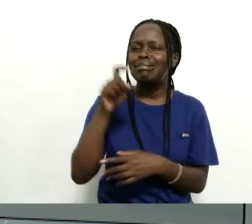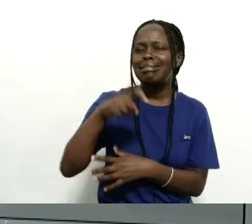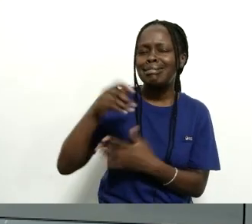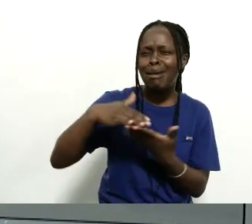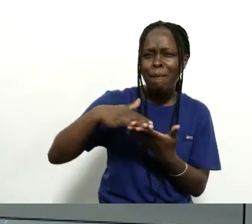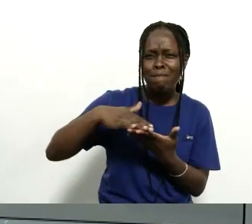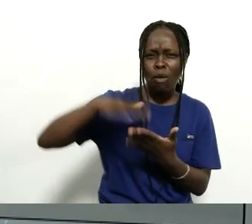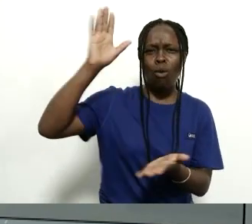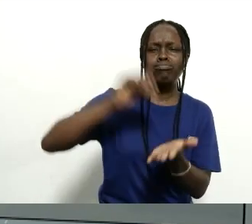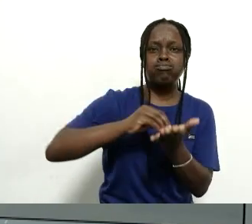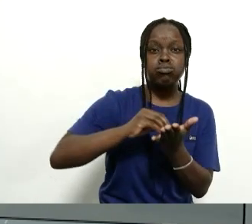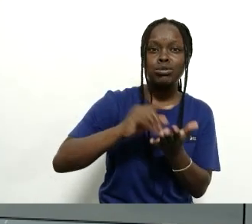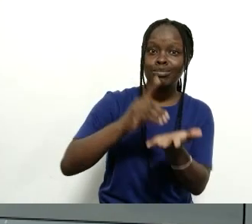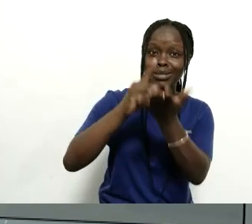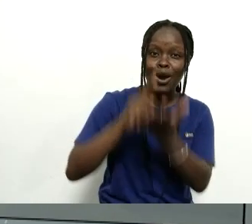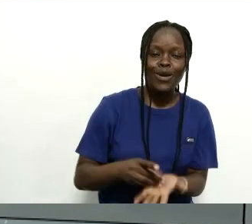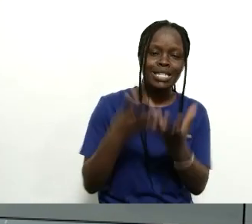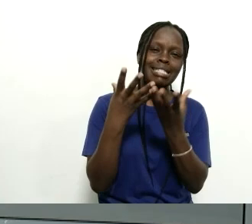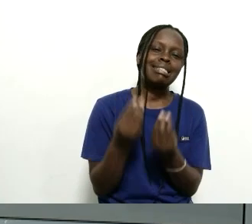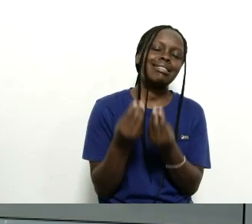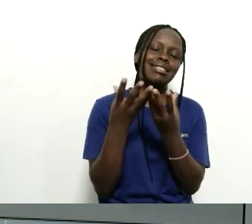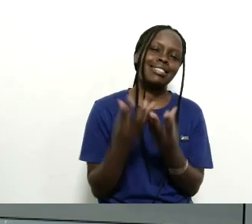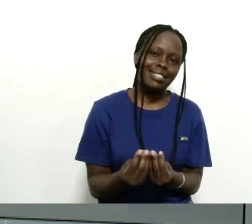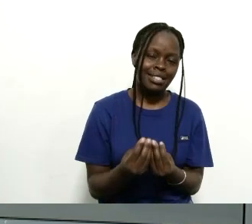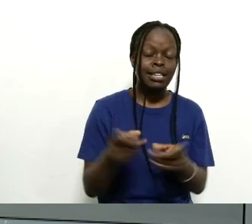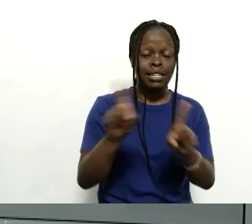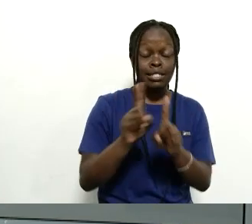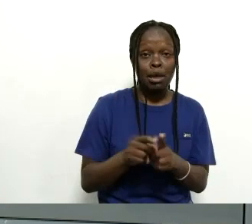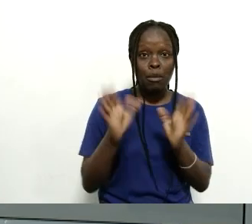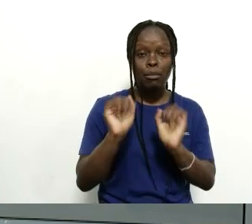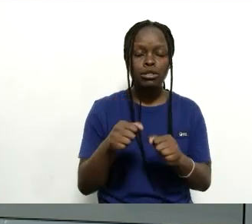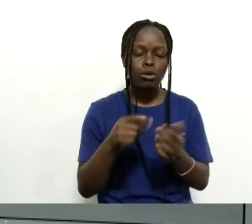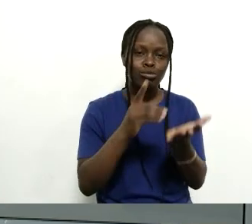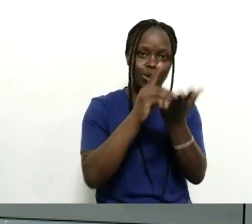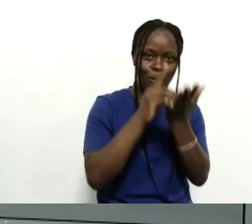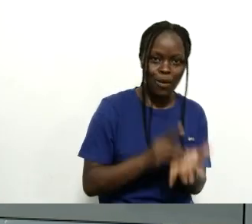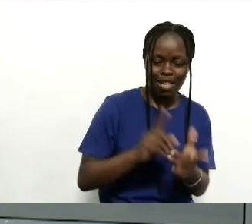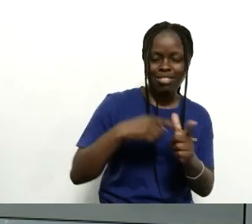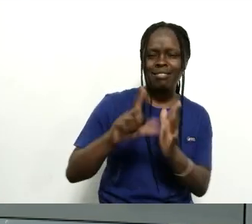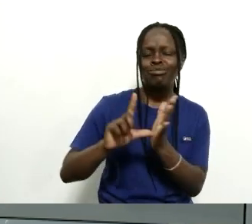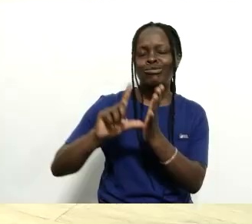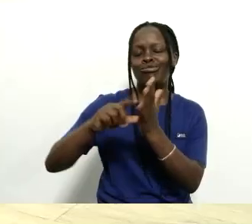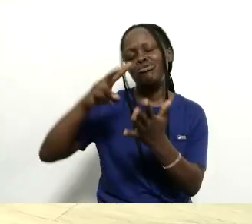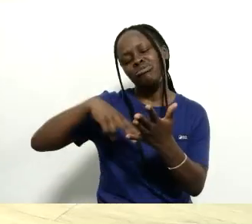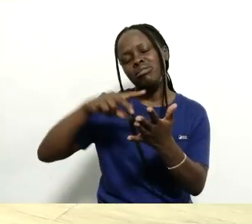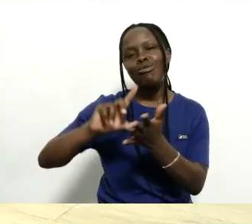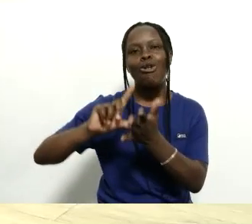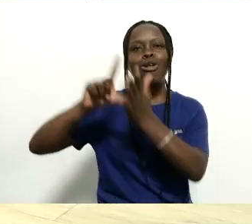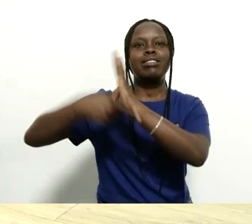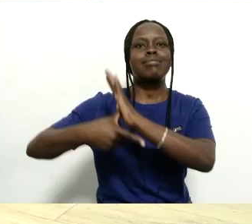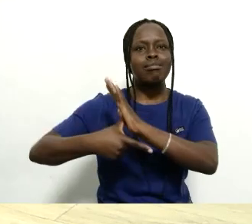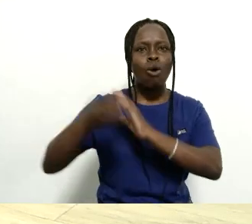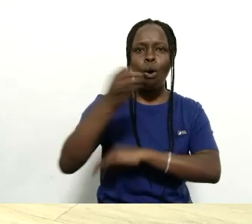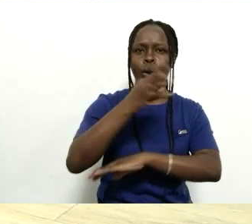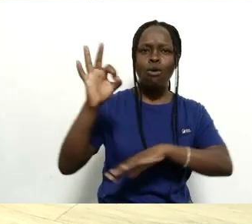are the steps and interventions that you think are required to support teachers like you to be able to do a more effective job through hybrid